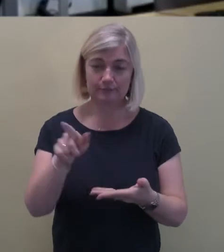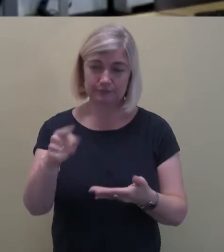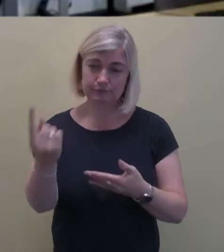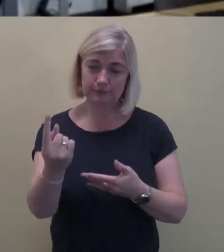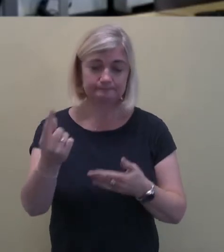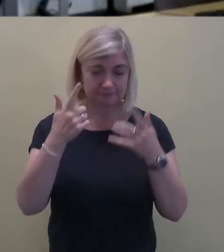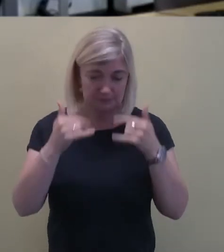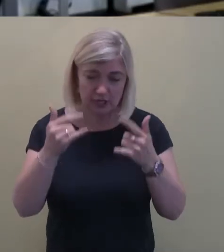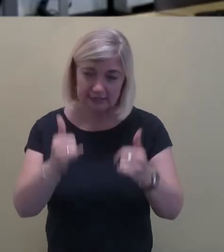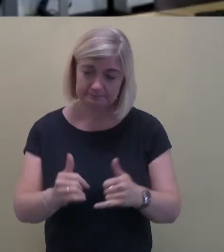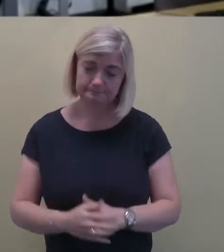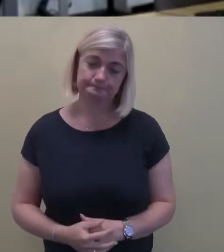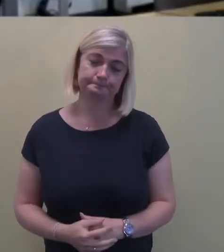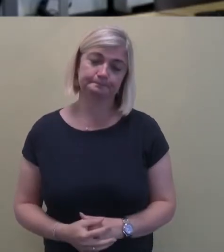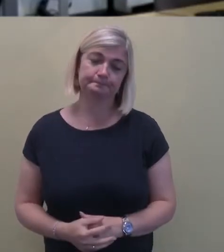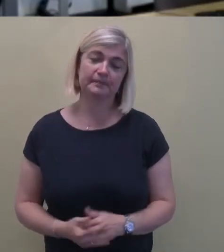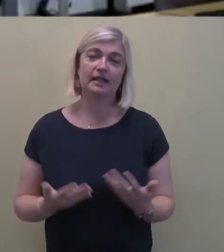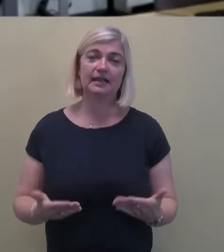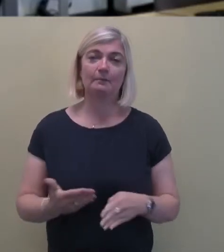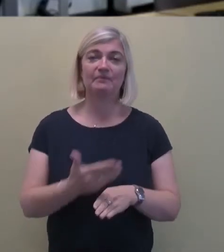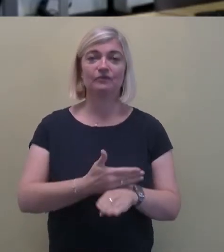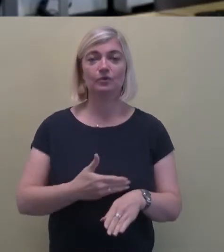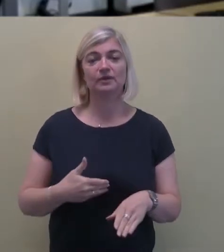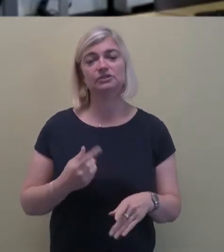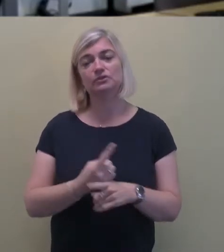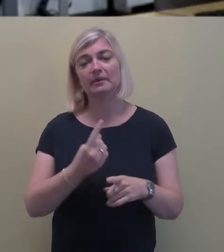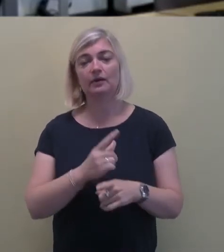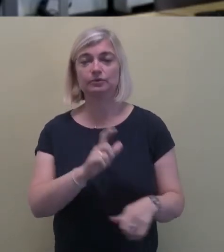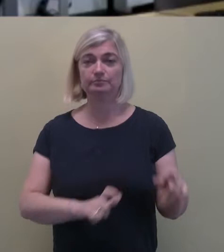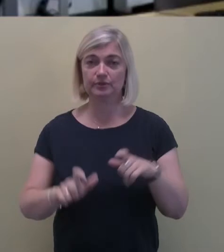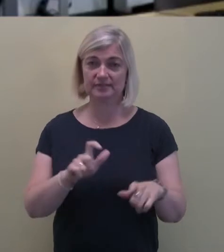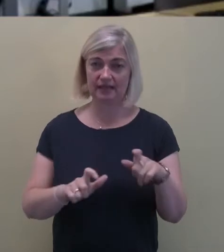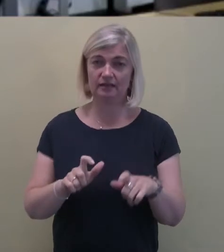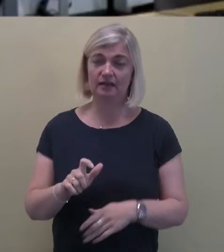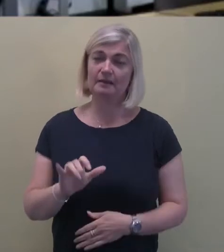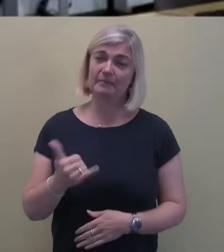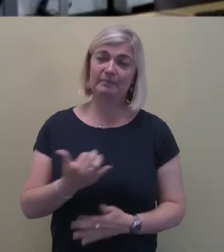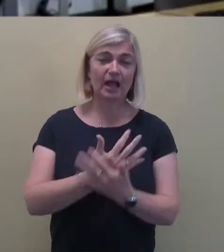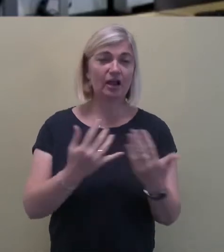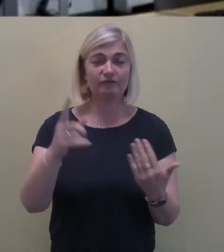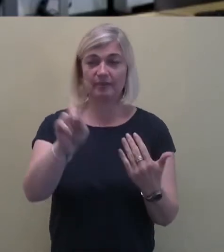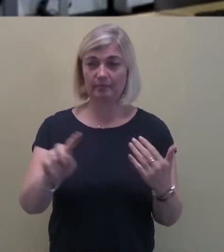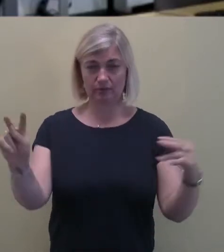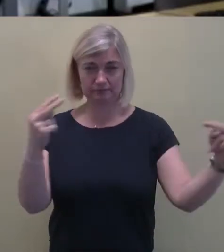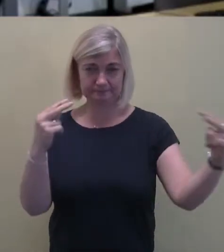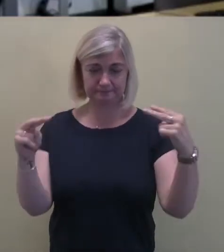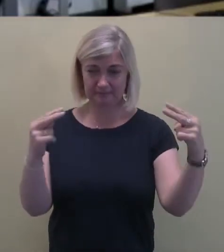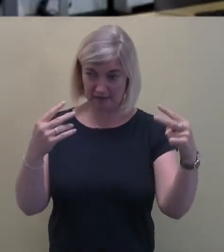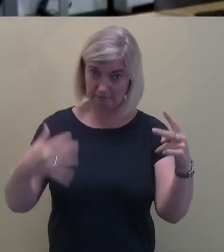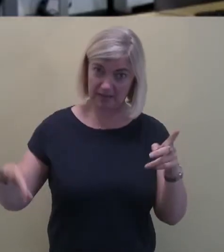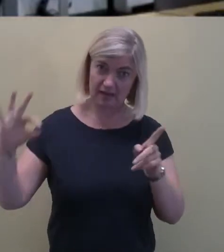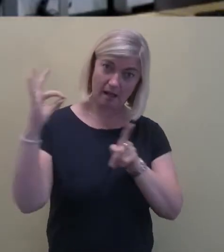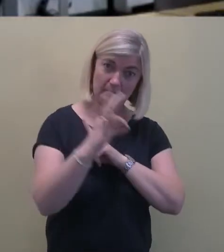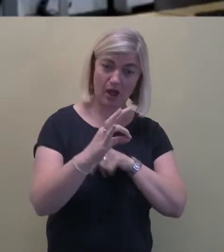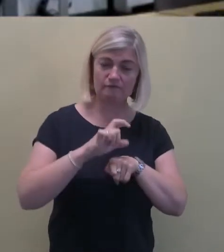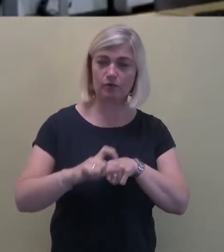a bit more information about when lockdown will be eased, we are trying to arrange welcome weeks. So what we will do is, once we've got